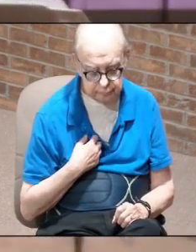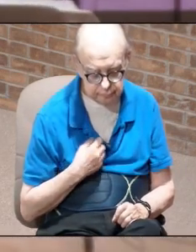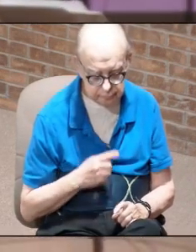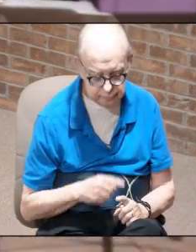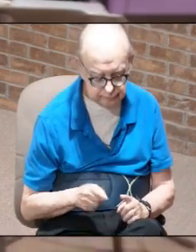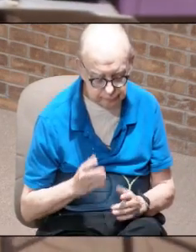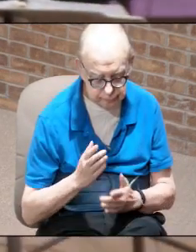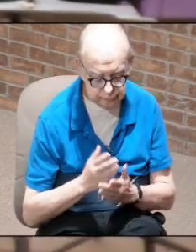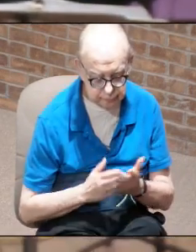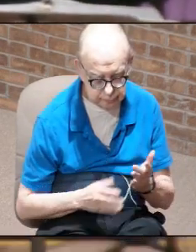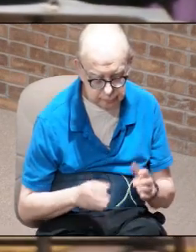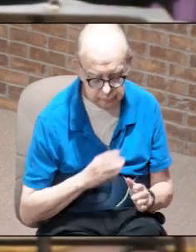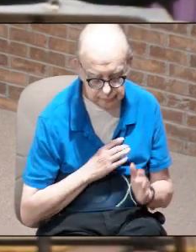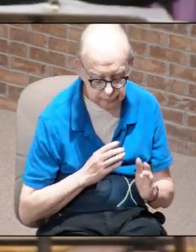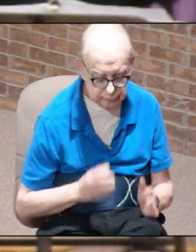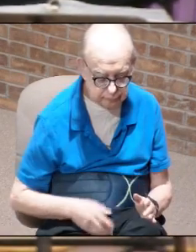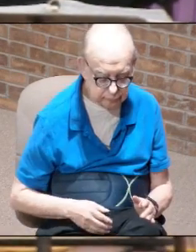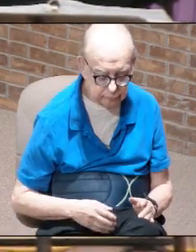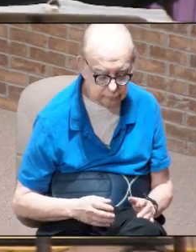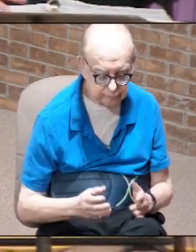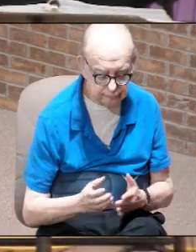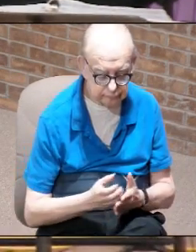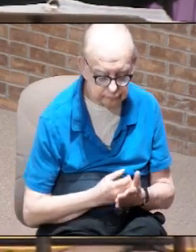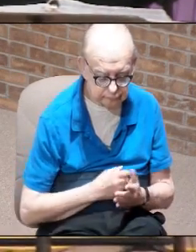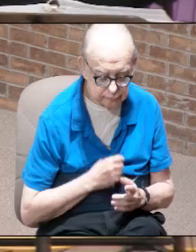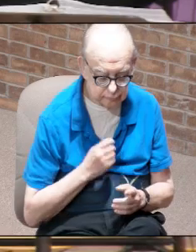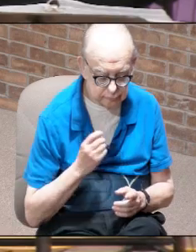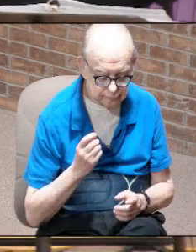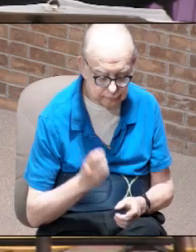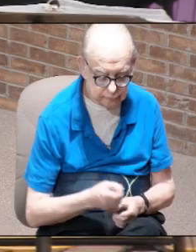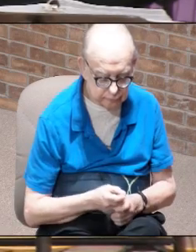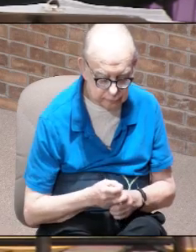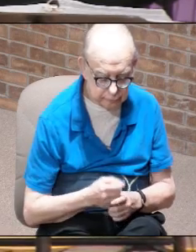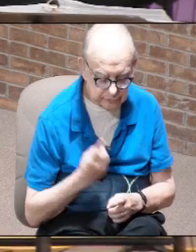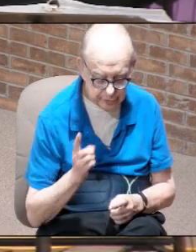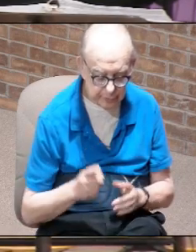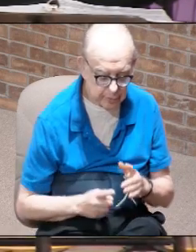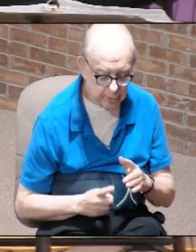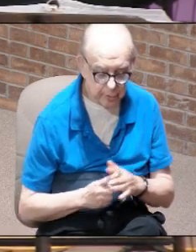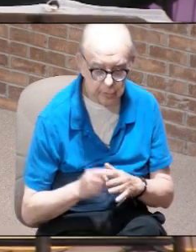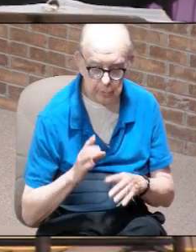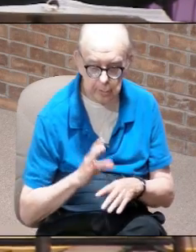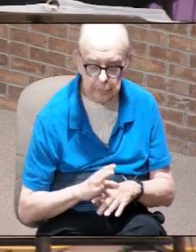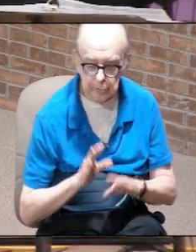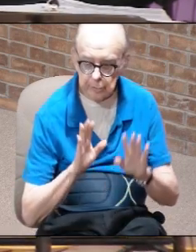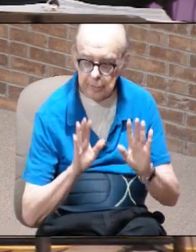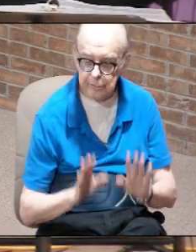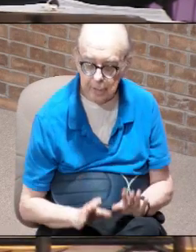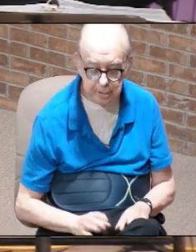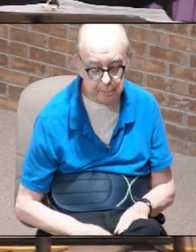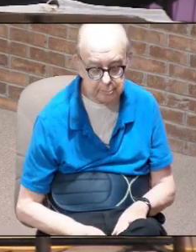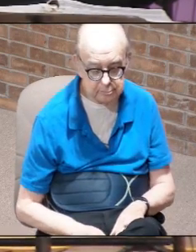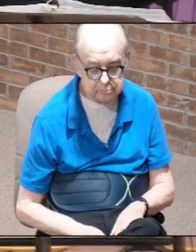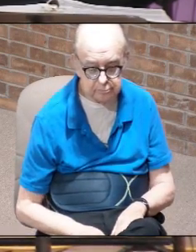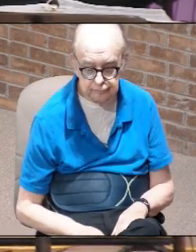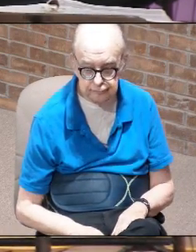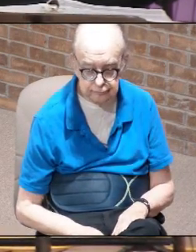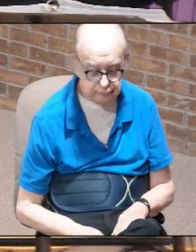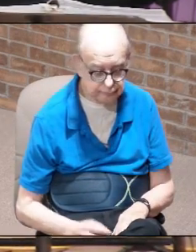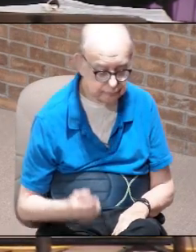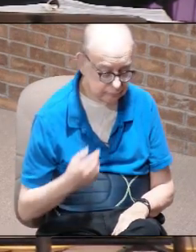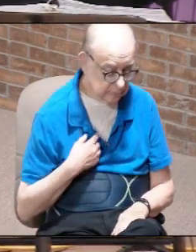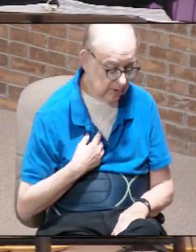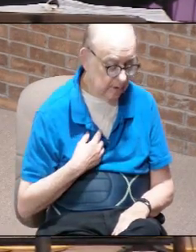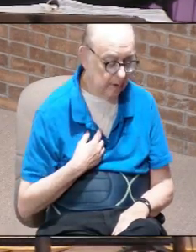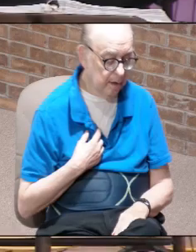some Christians who think they deserve a Medal of Honor for showing up at church on Sunday. I should